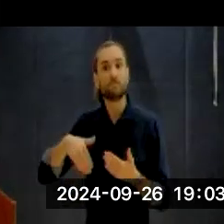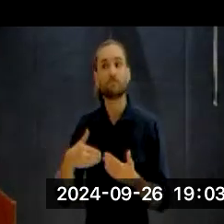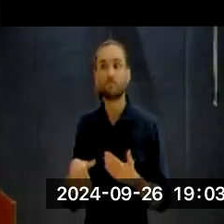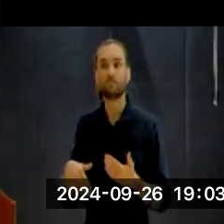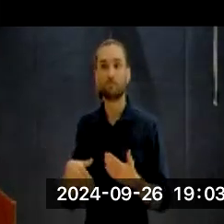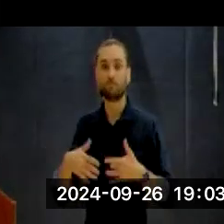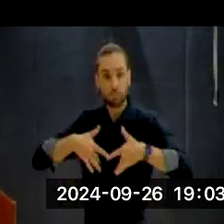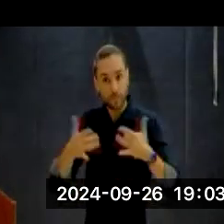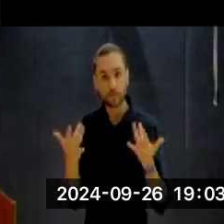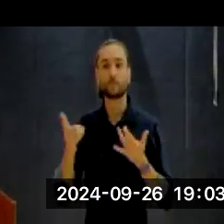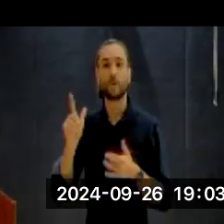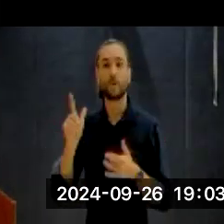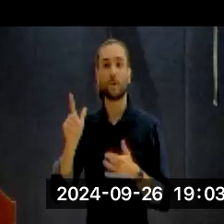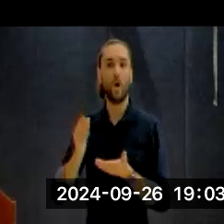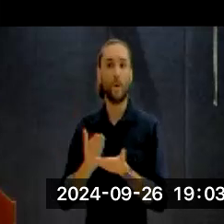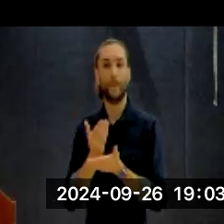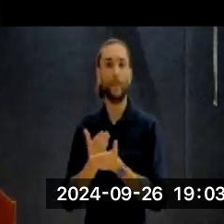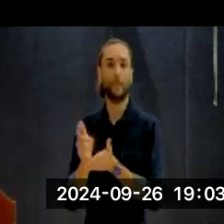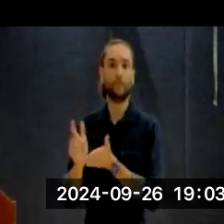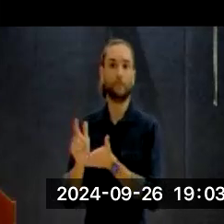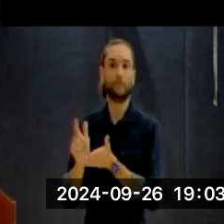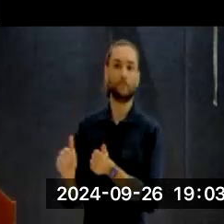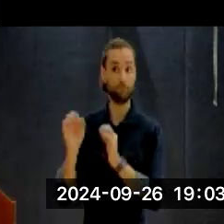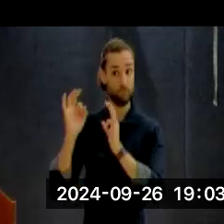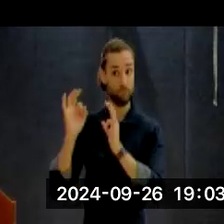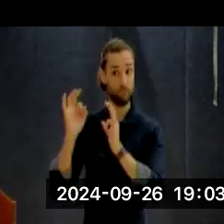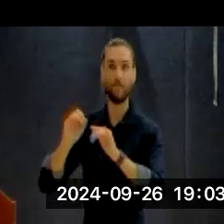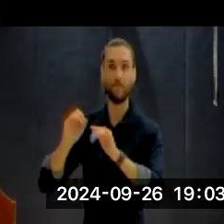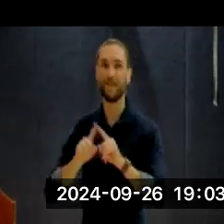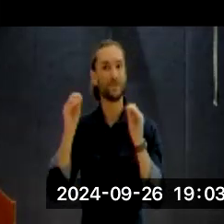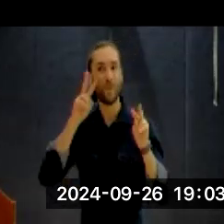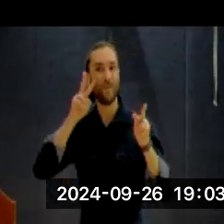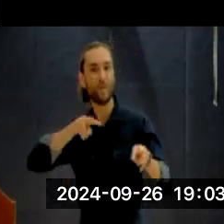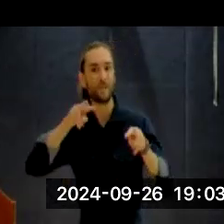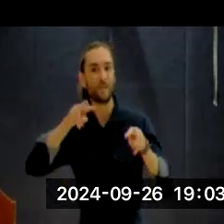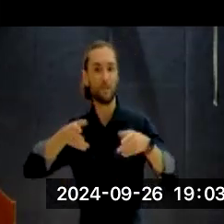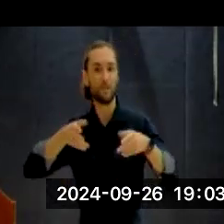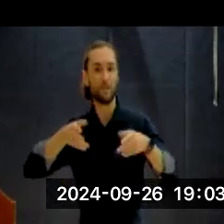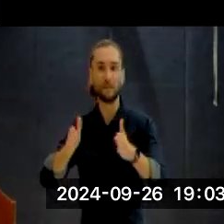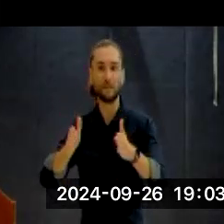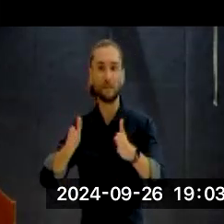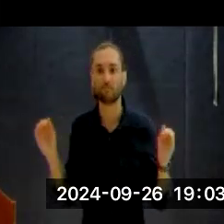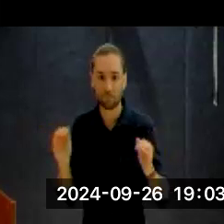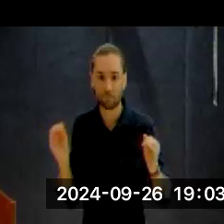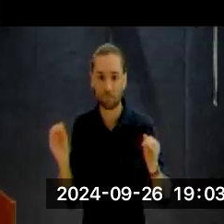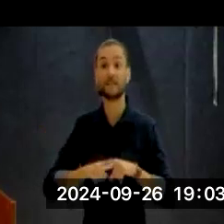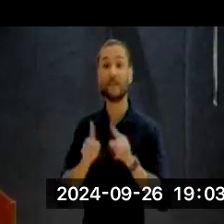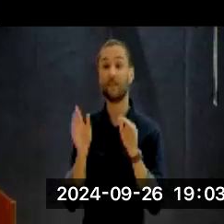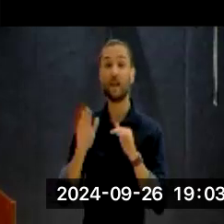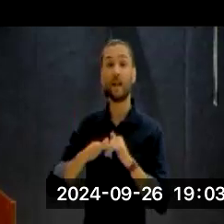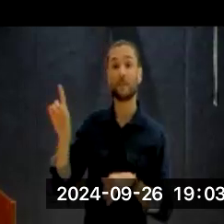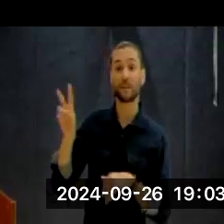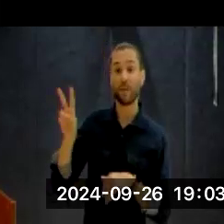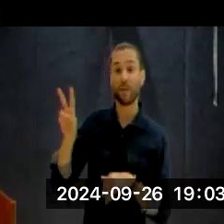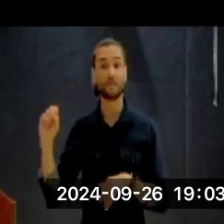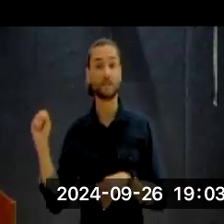new law. However, the problem is there isn't an enforcement mechanism. Unlike domestic violence or sexual